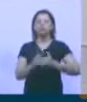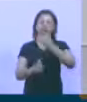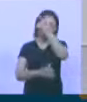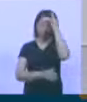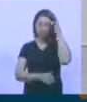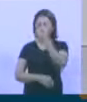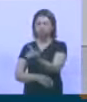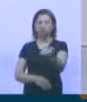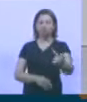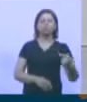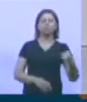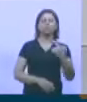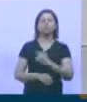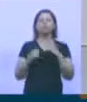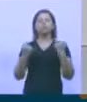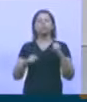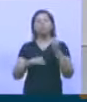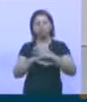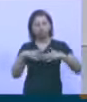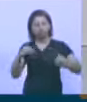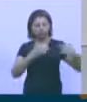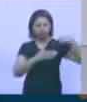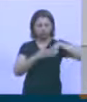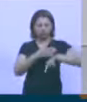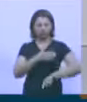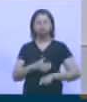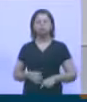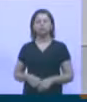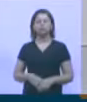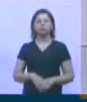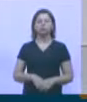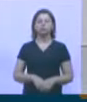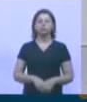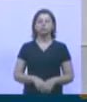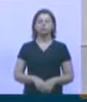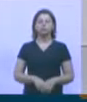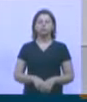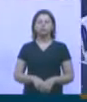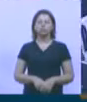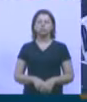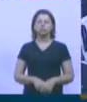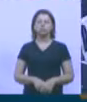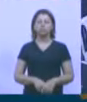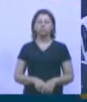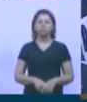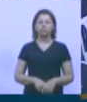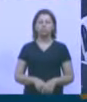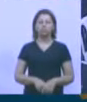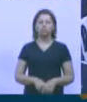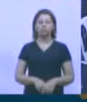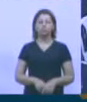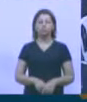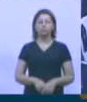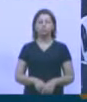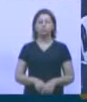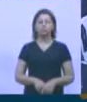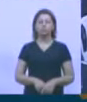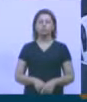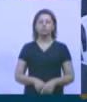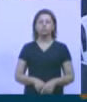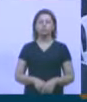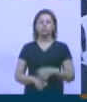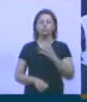de nós precisamos de cura interior. Again, we need inner healing because Jesus wants us to be